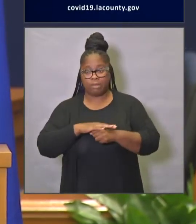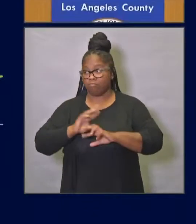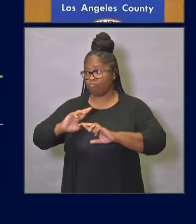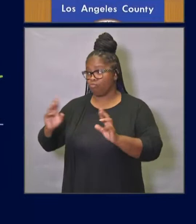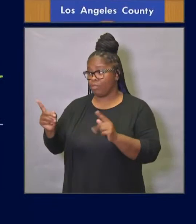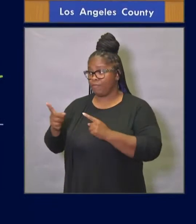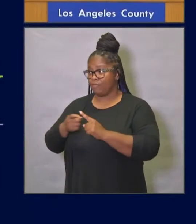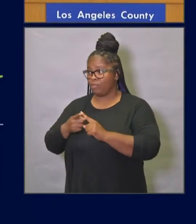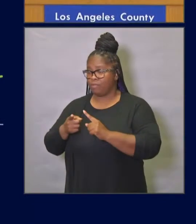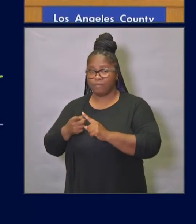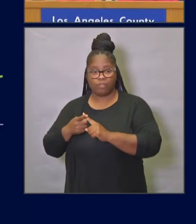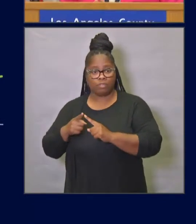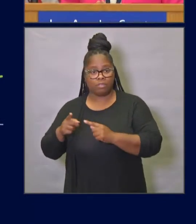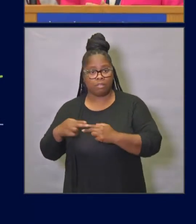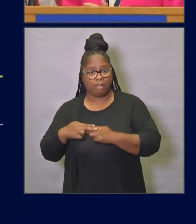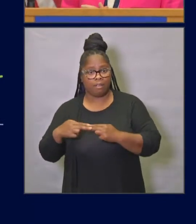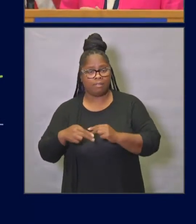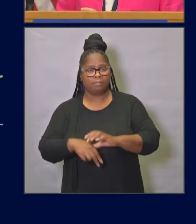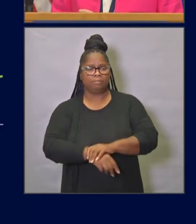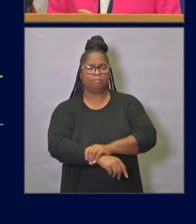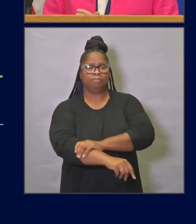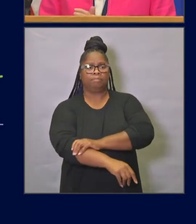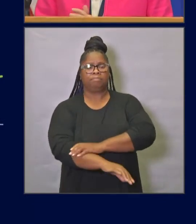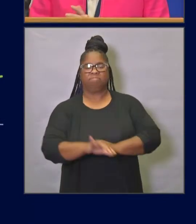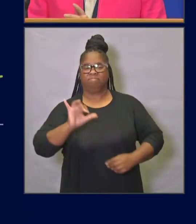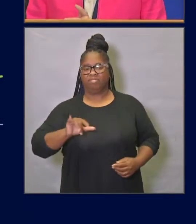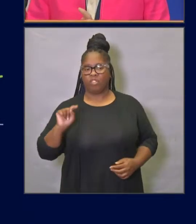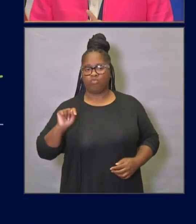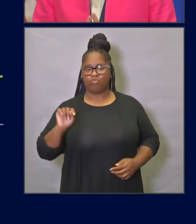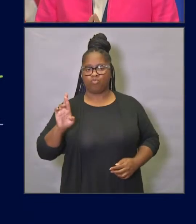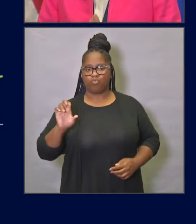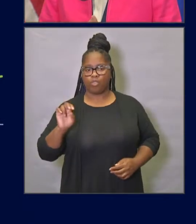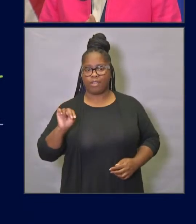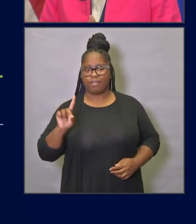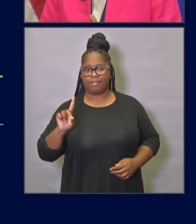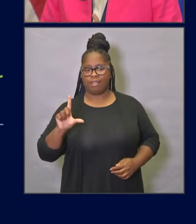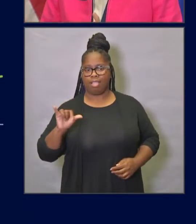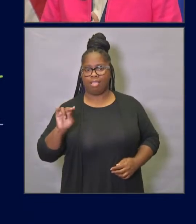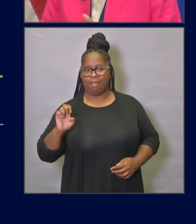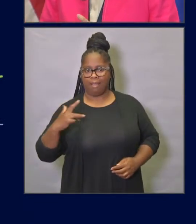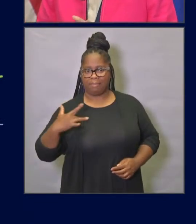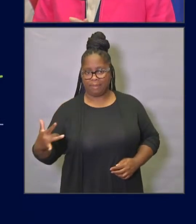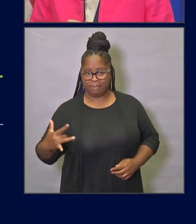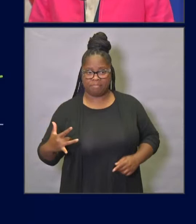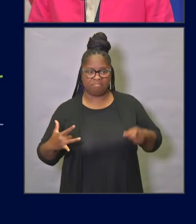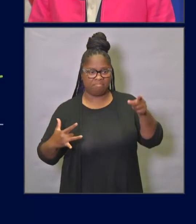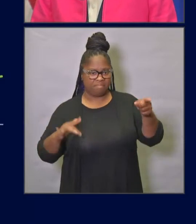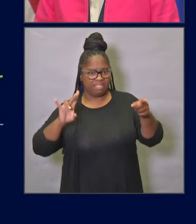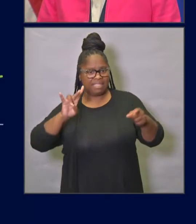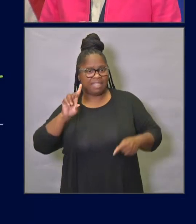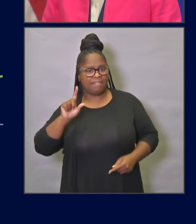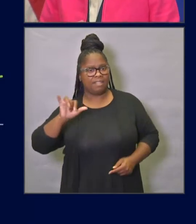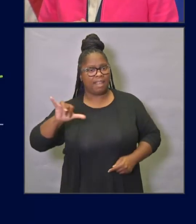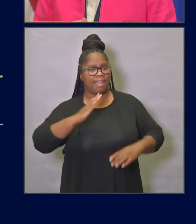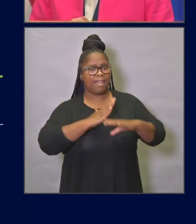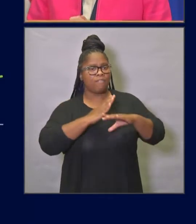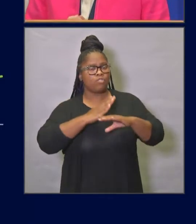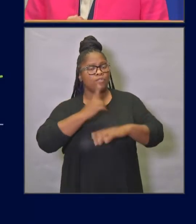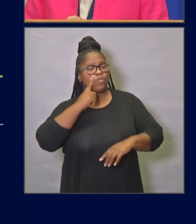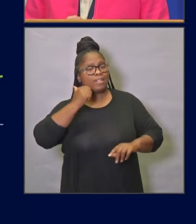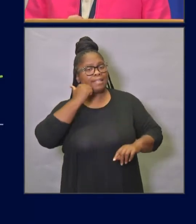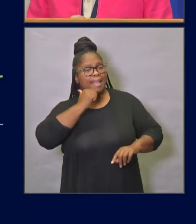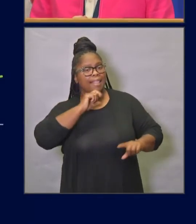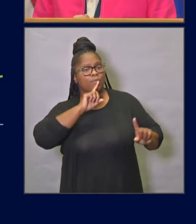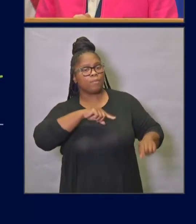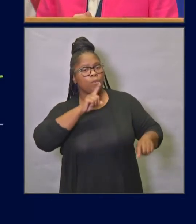slide. This is the trend line that actually shows the 7-day average of daily reported COVID-19